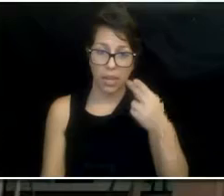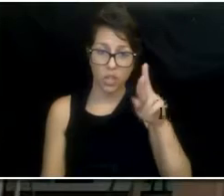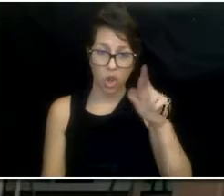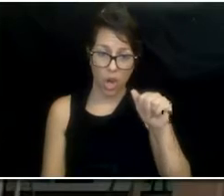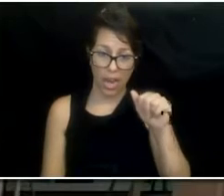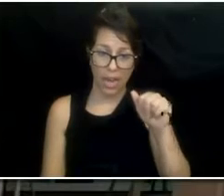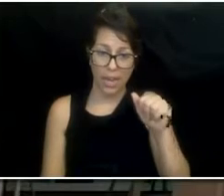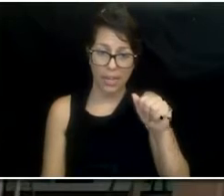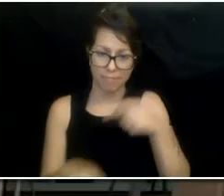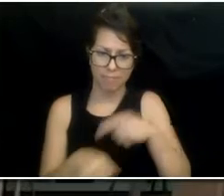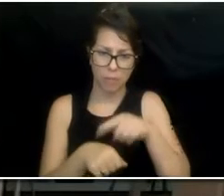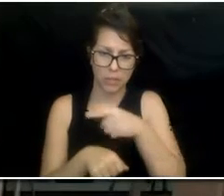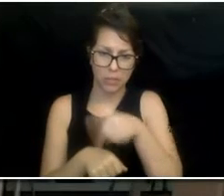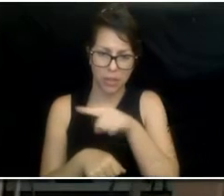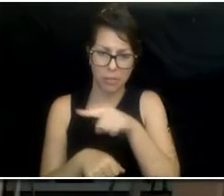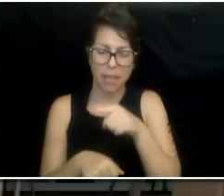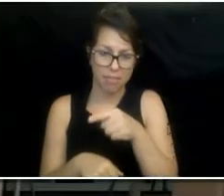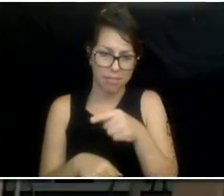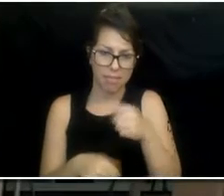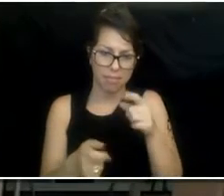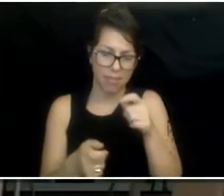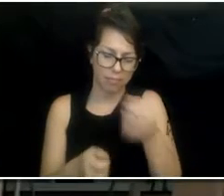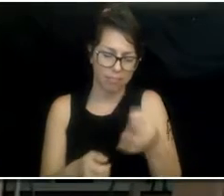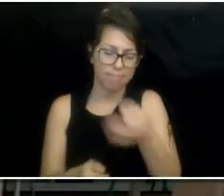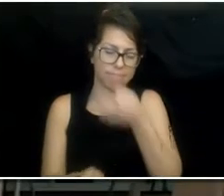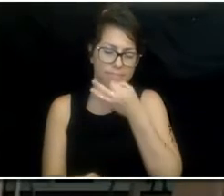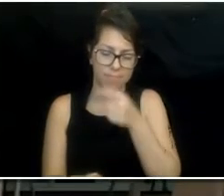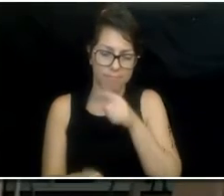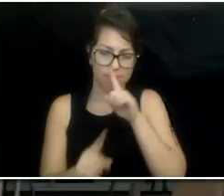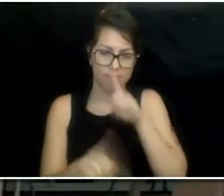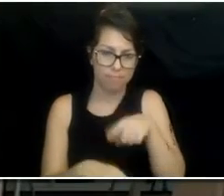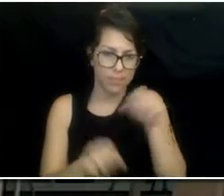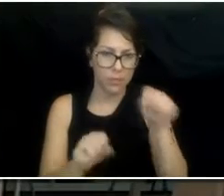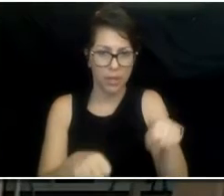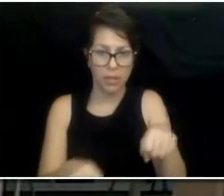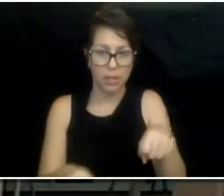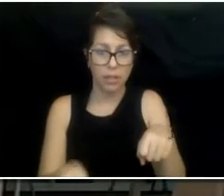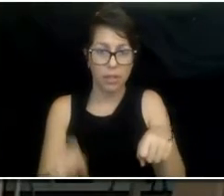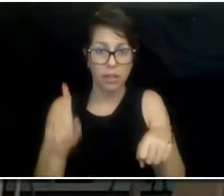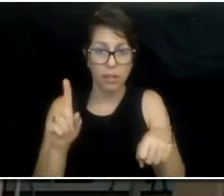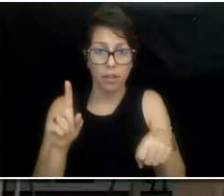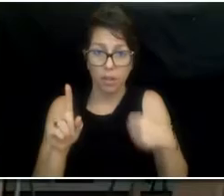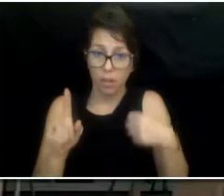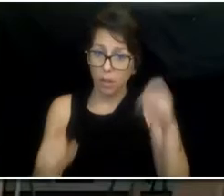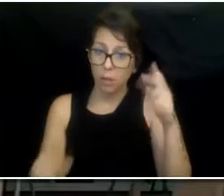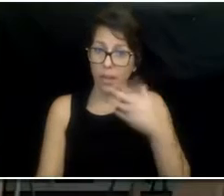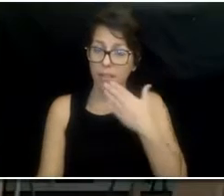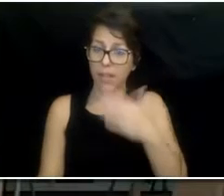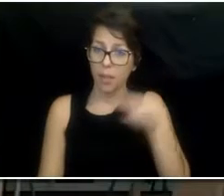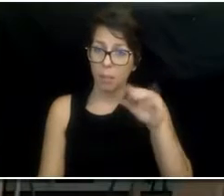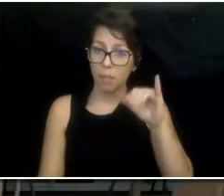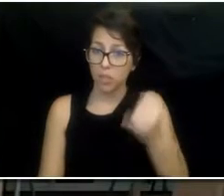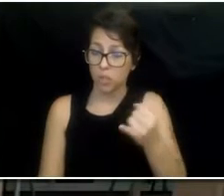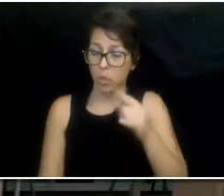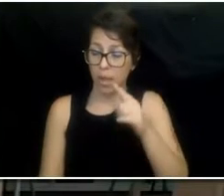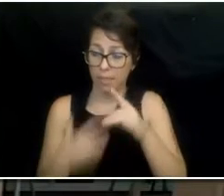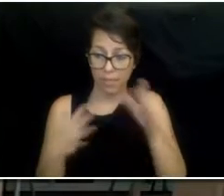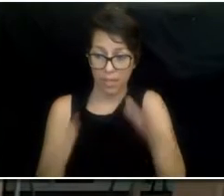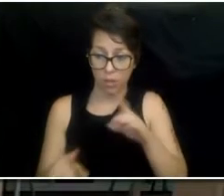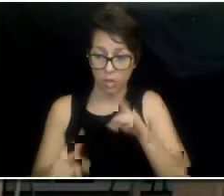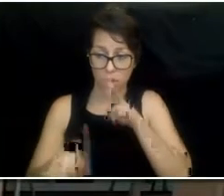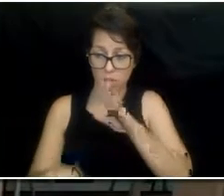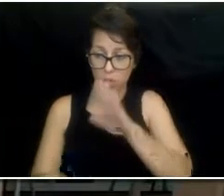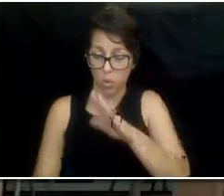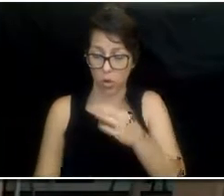in the emergency shelter system uh for those individuals who might require uh immediate placement uh in one of